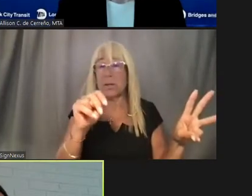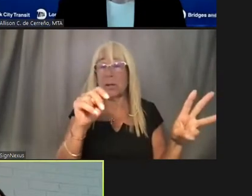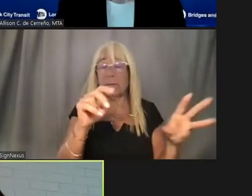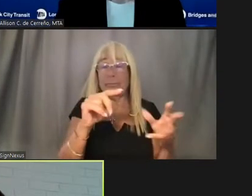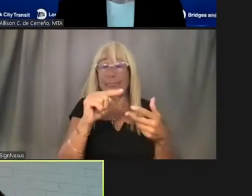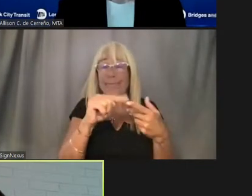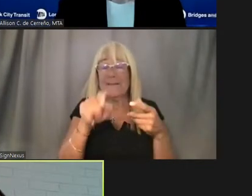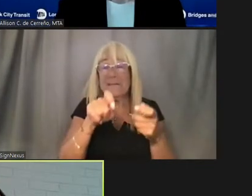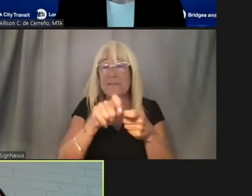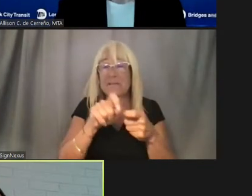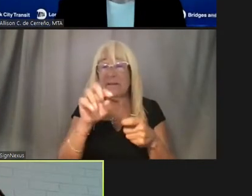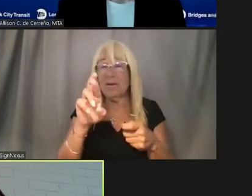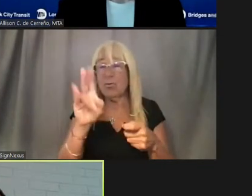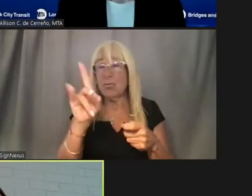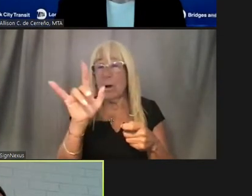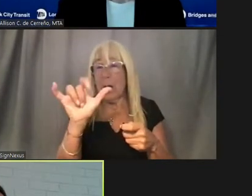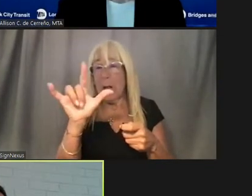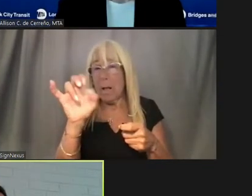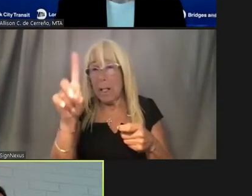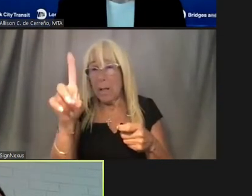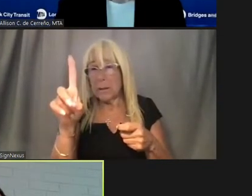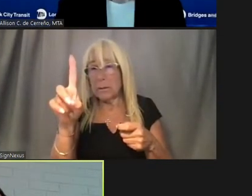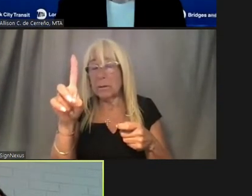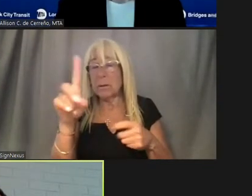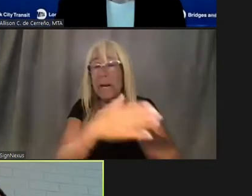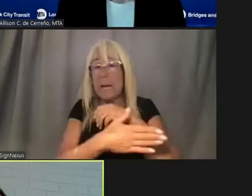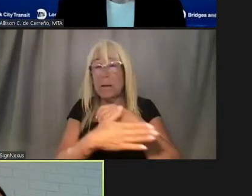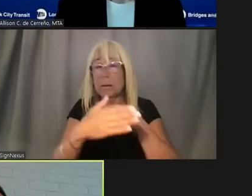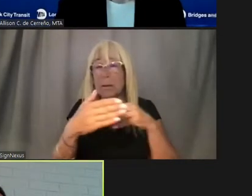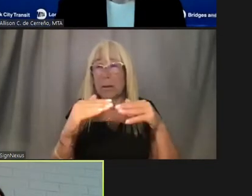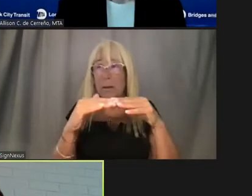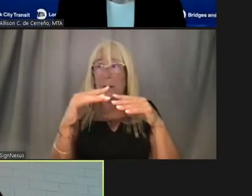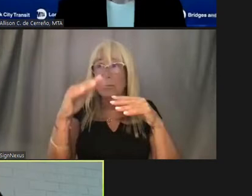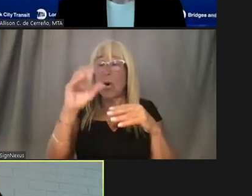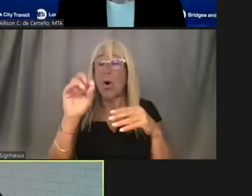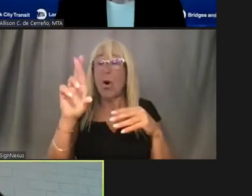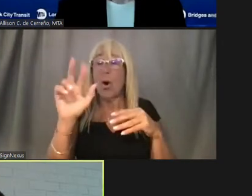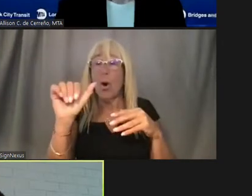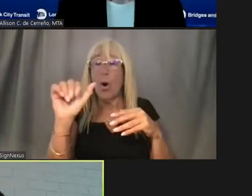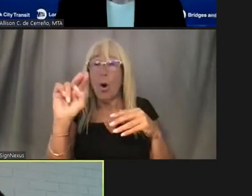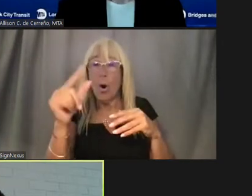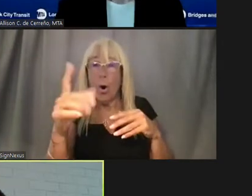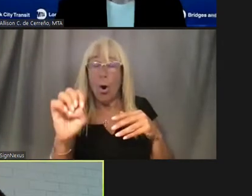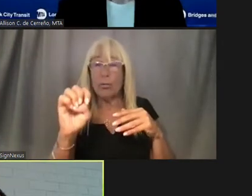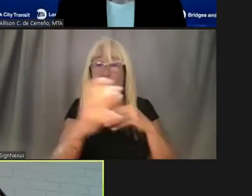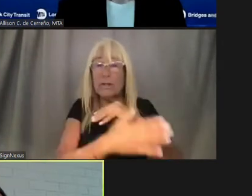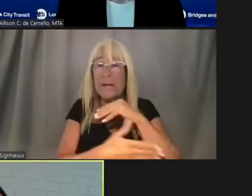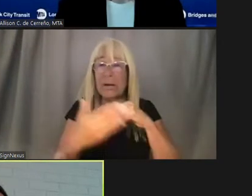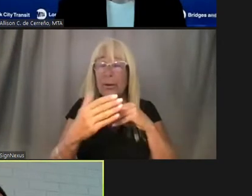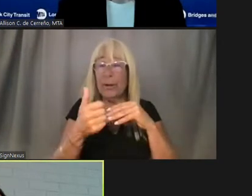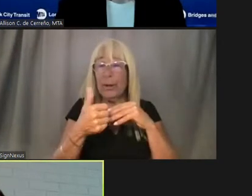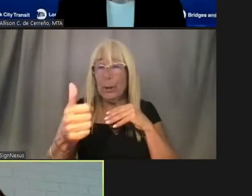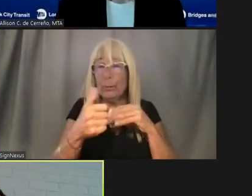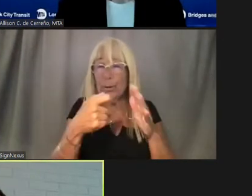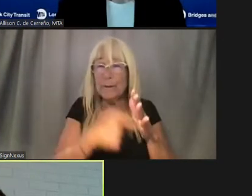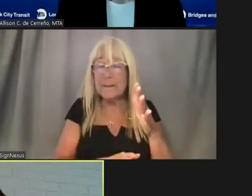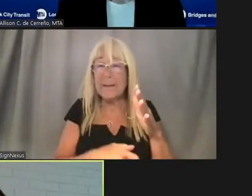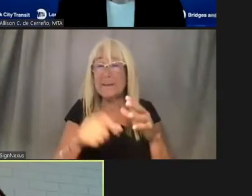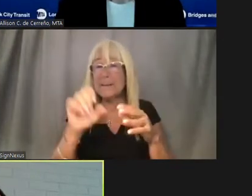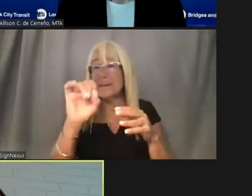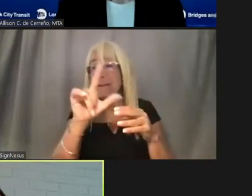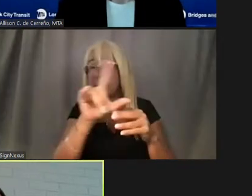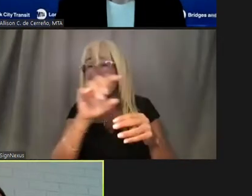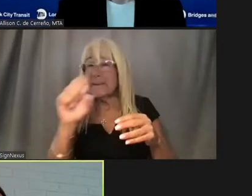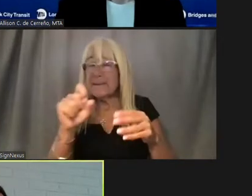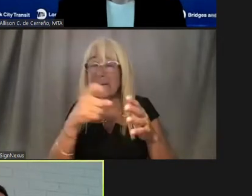particular but up to Orange County the commuter tax uh the portions of the sales tax those of us